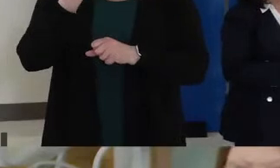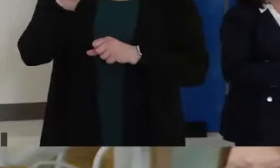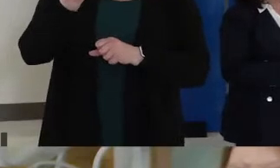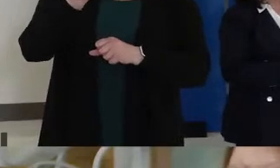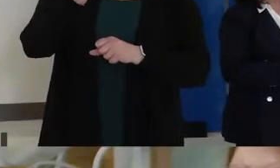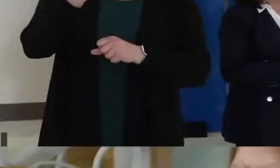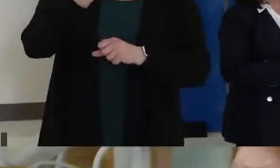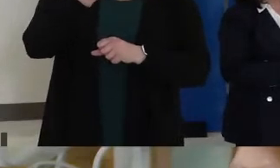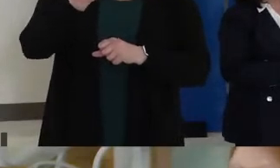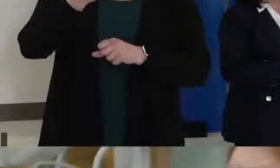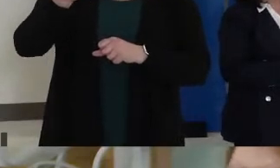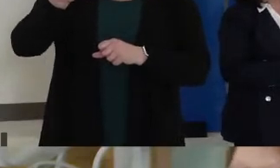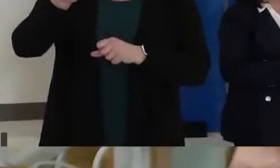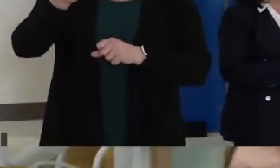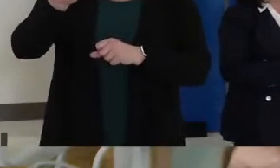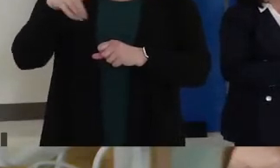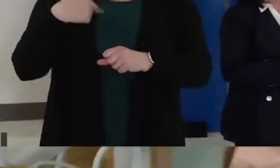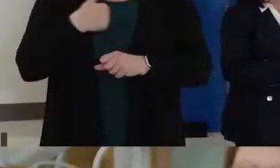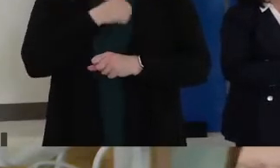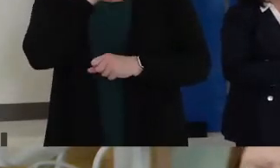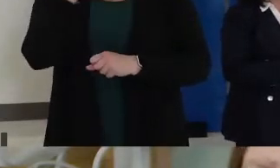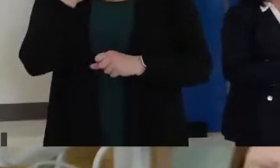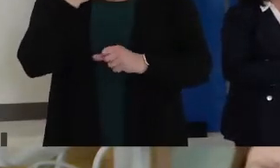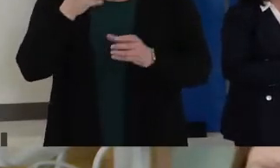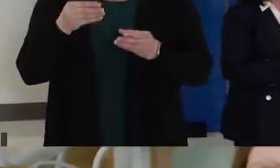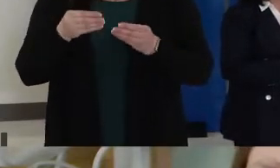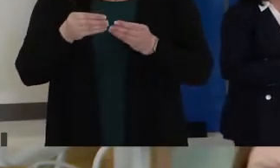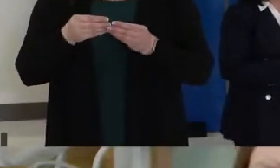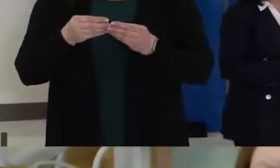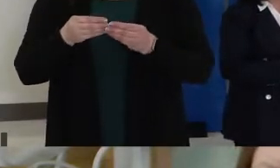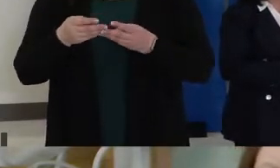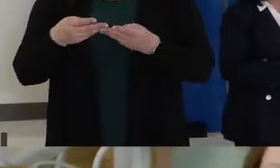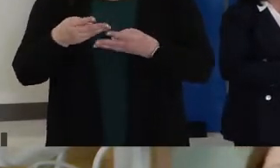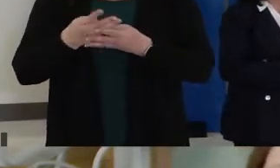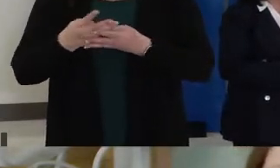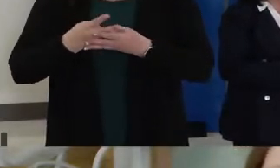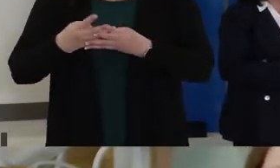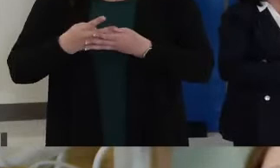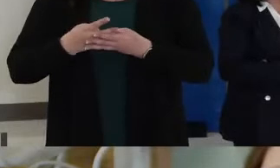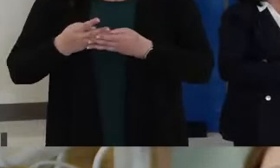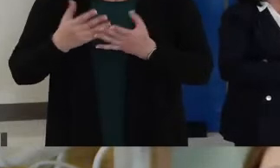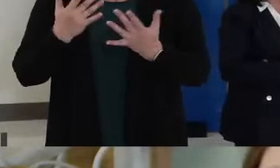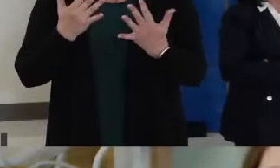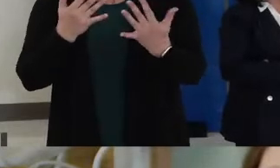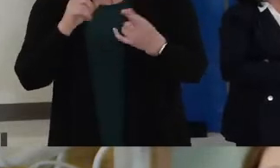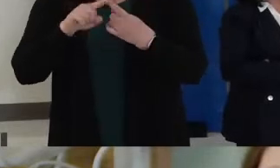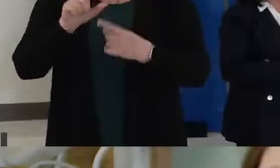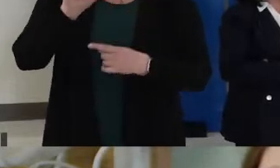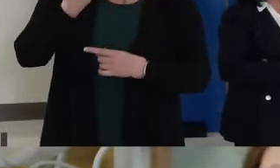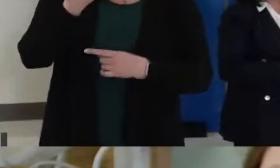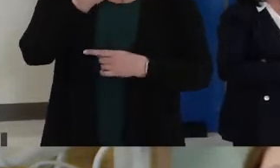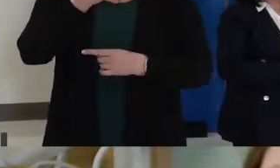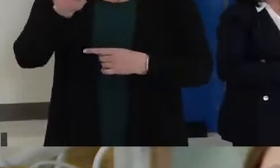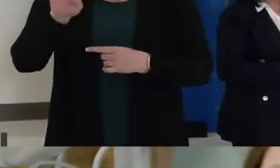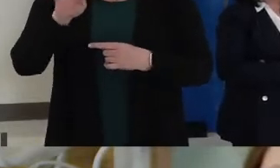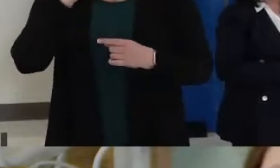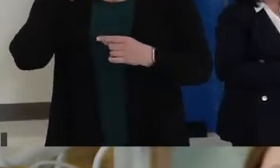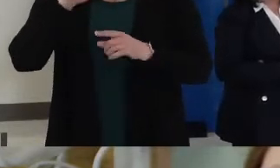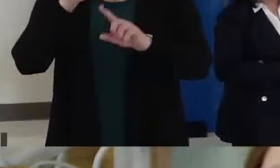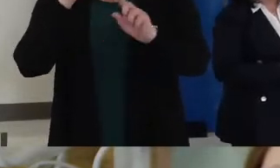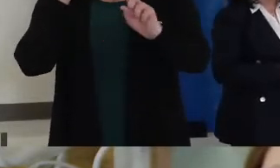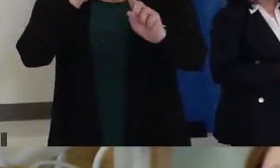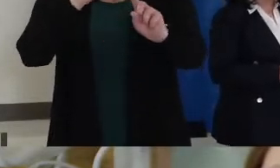going to fall prey to waiting till 2024 for this